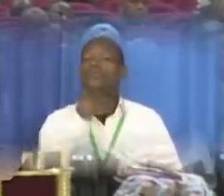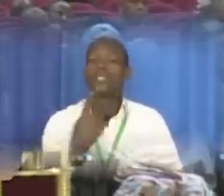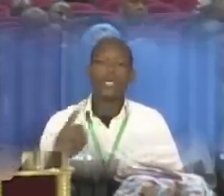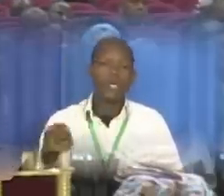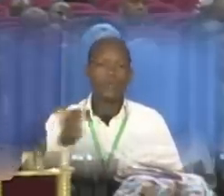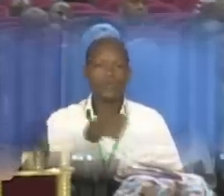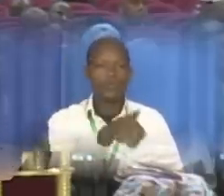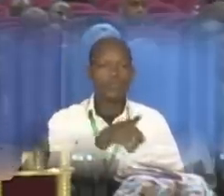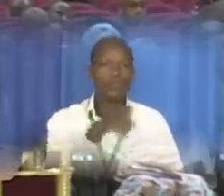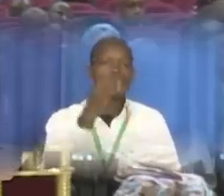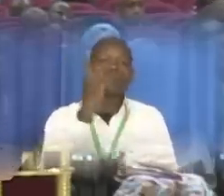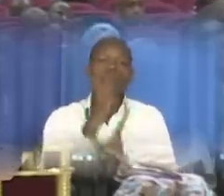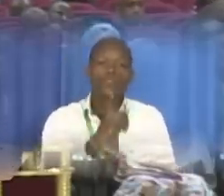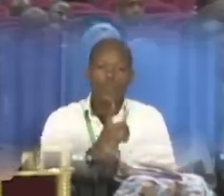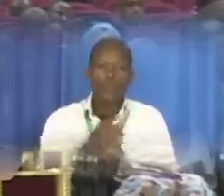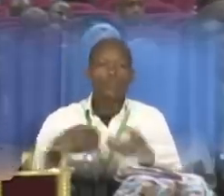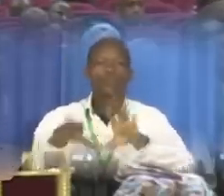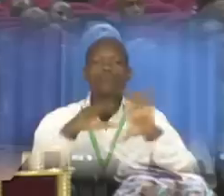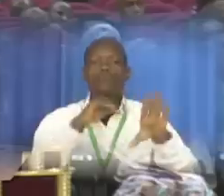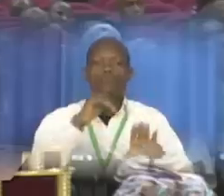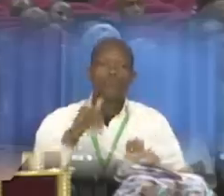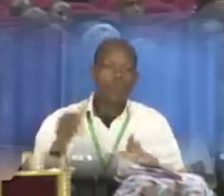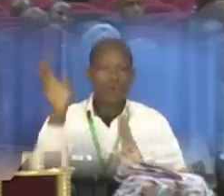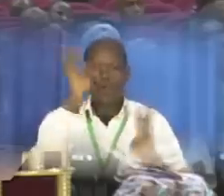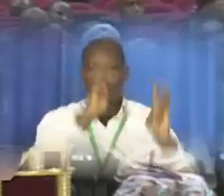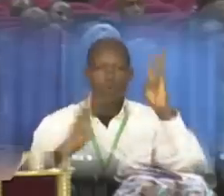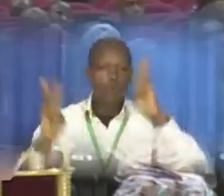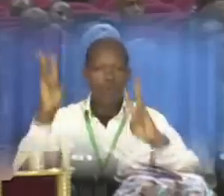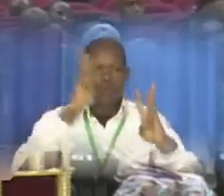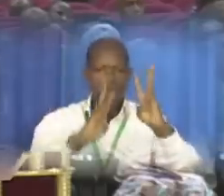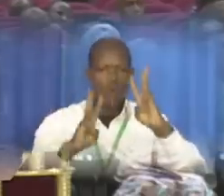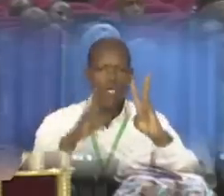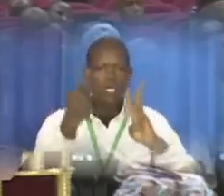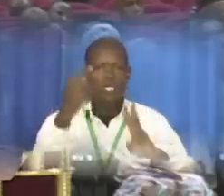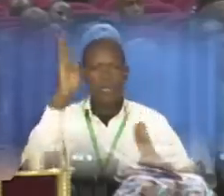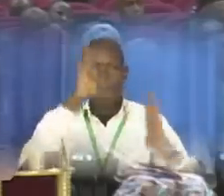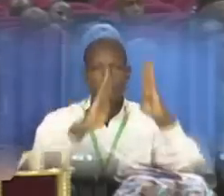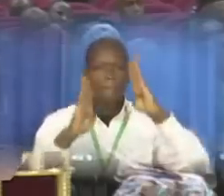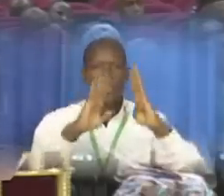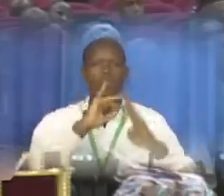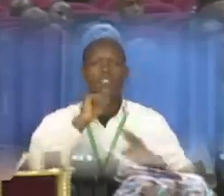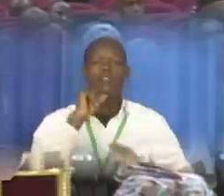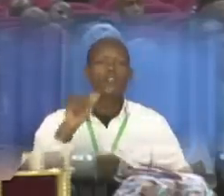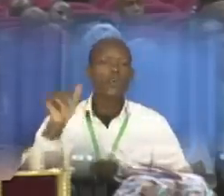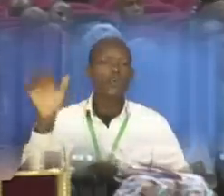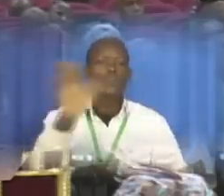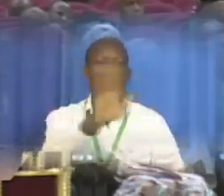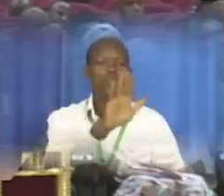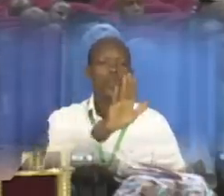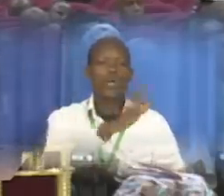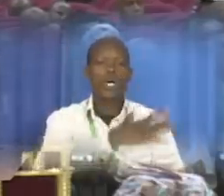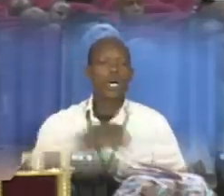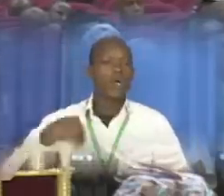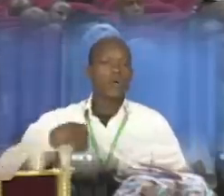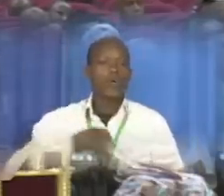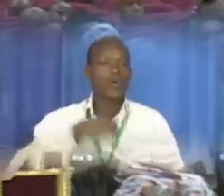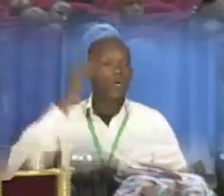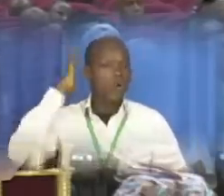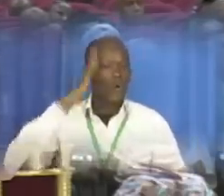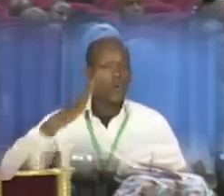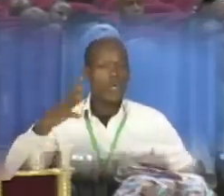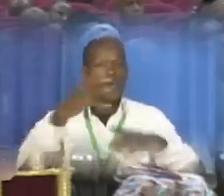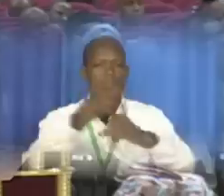Just don't worry, the battle is not yours, and we are going to win. Amen? So there'll